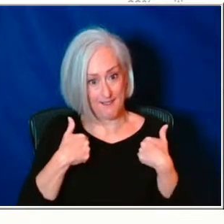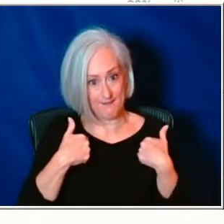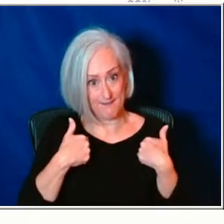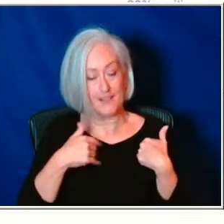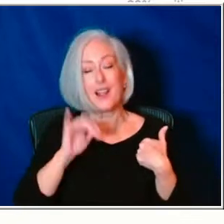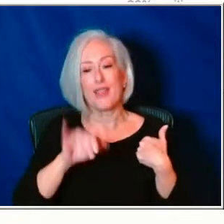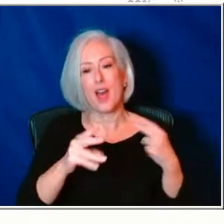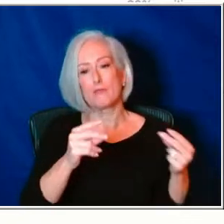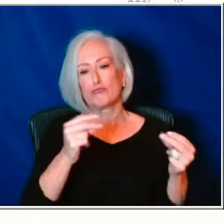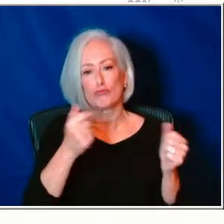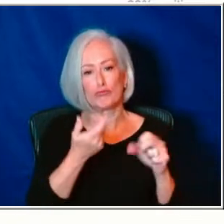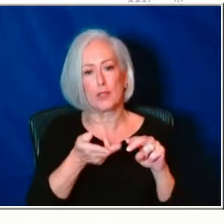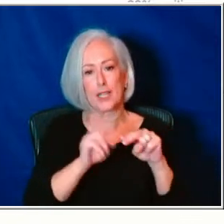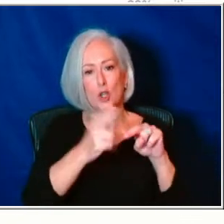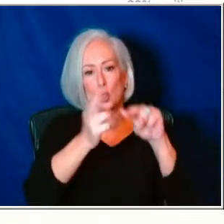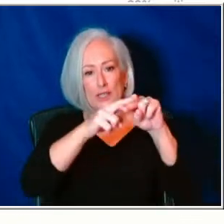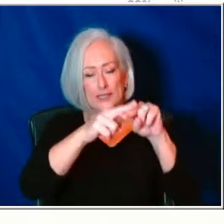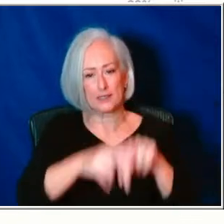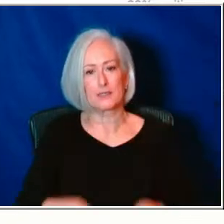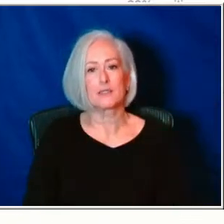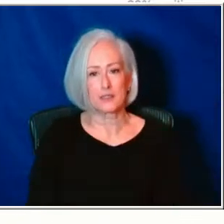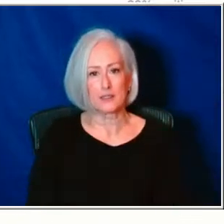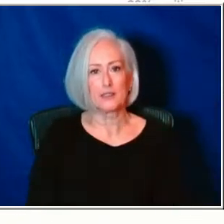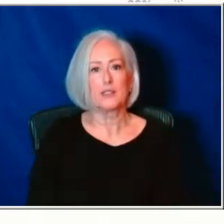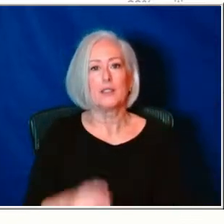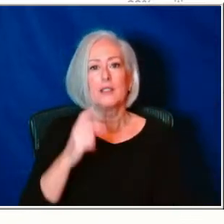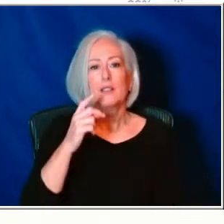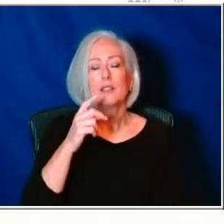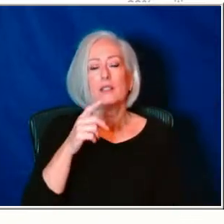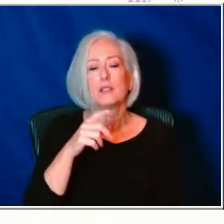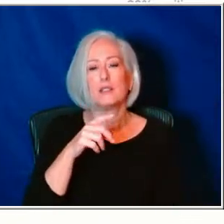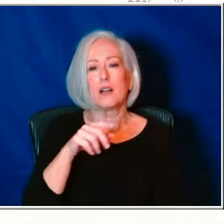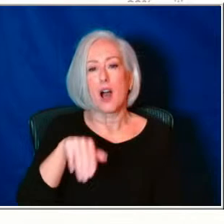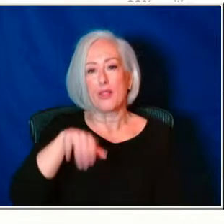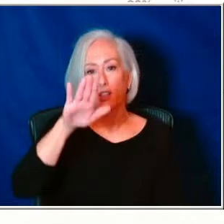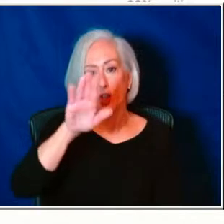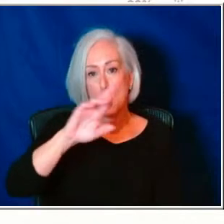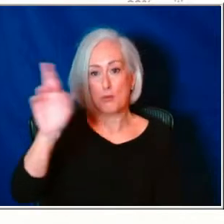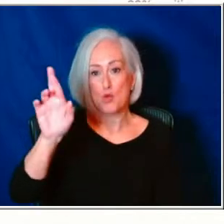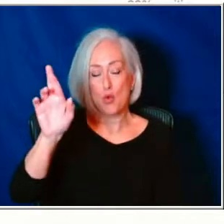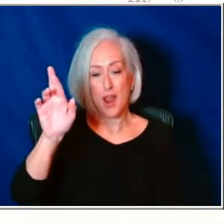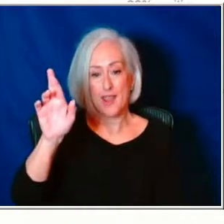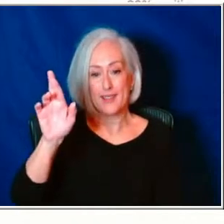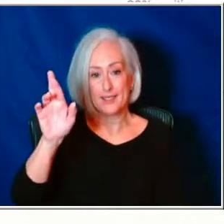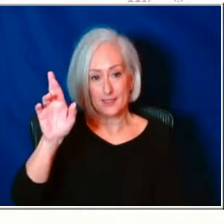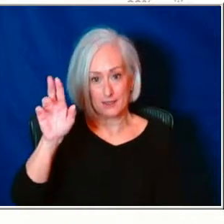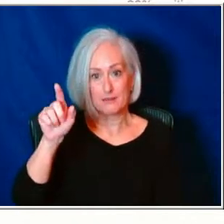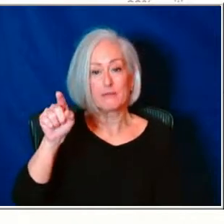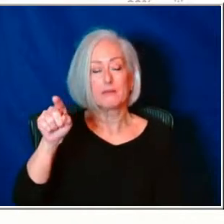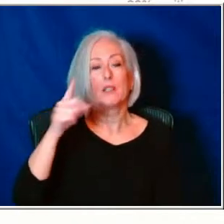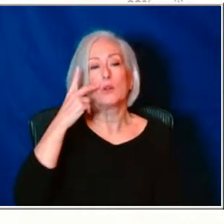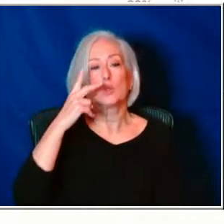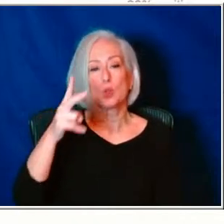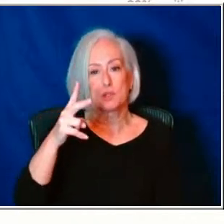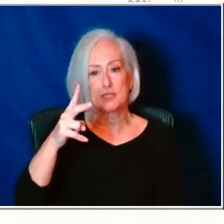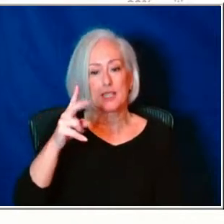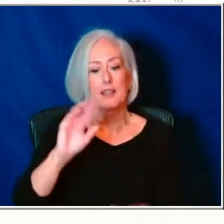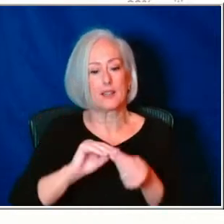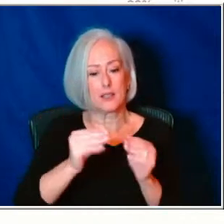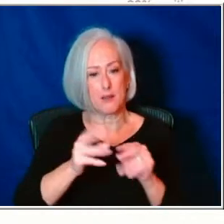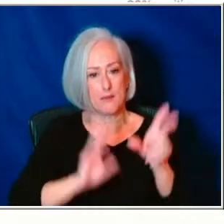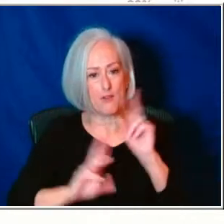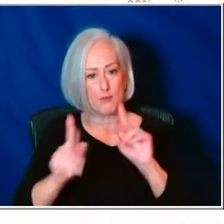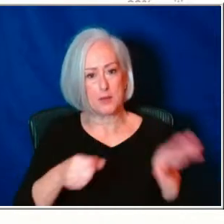And we're seeing the rise. If you go to on the top right corner there, you can see the rise in hospitalization and ICU